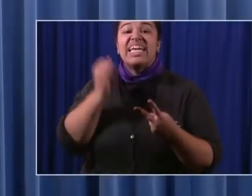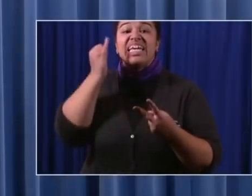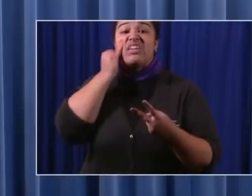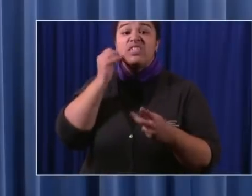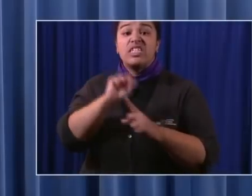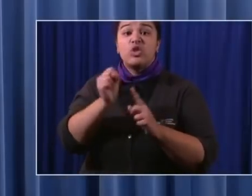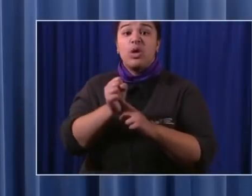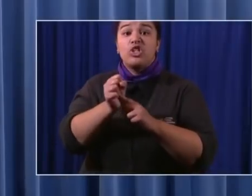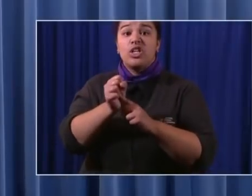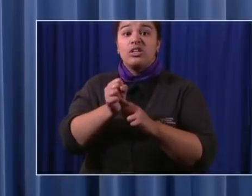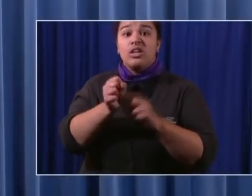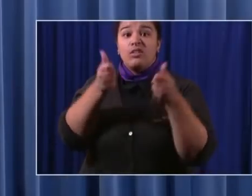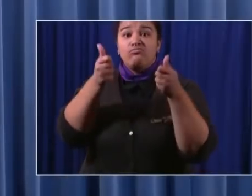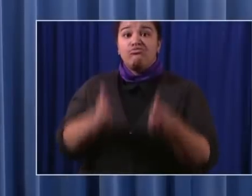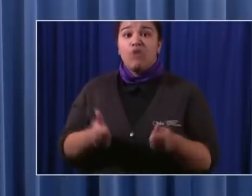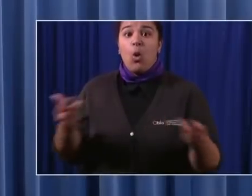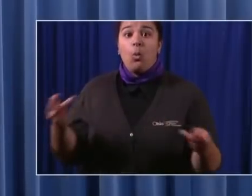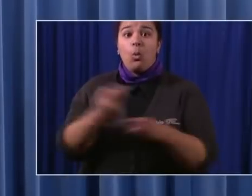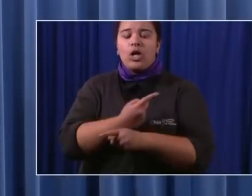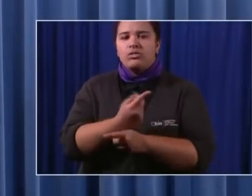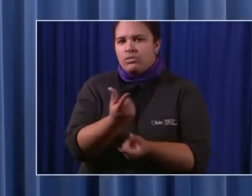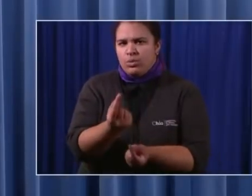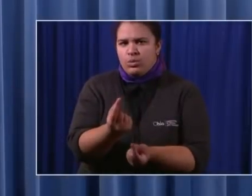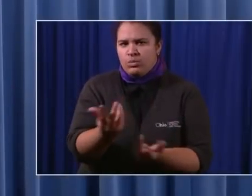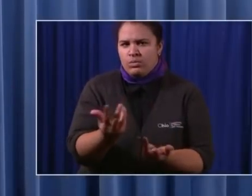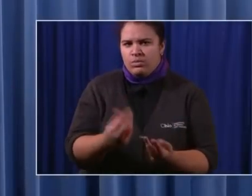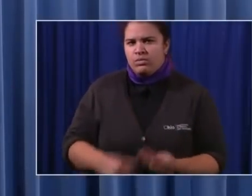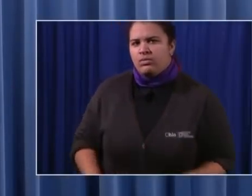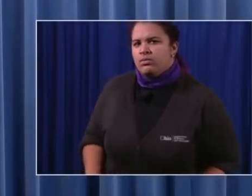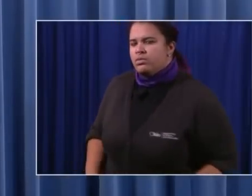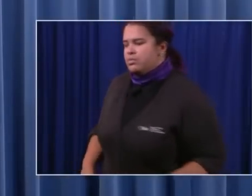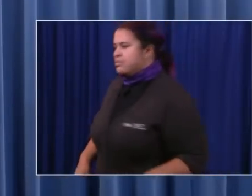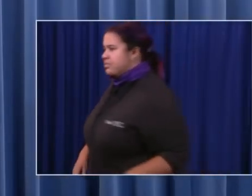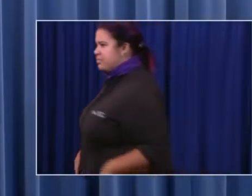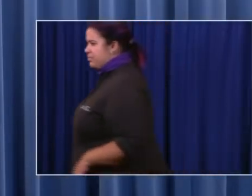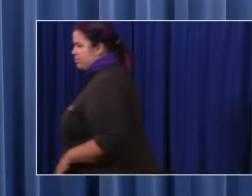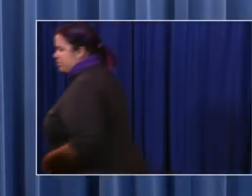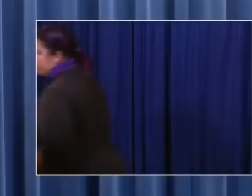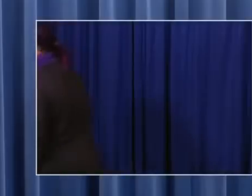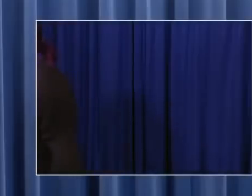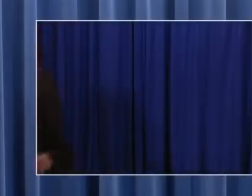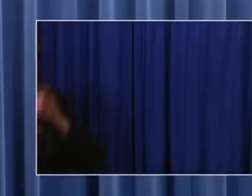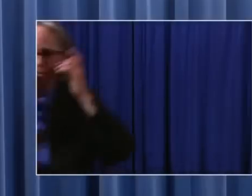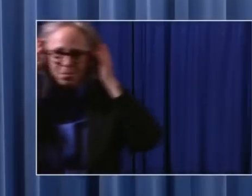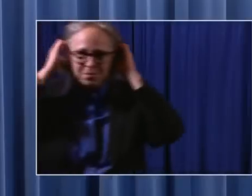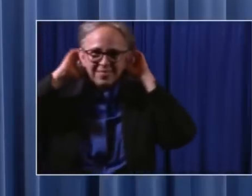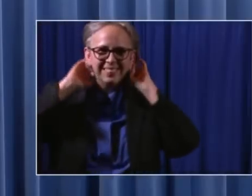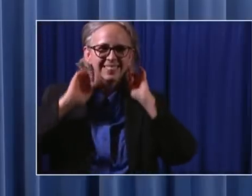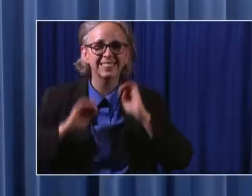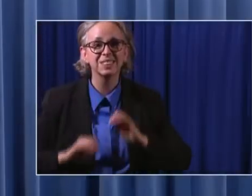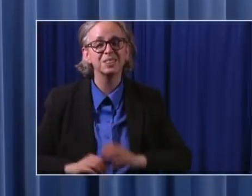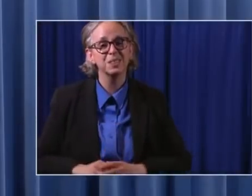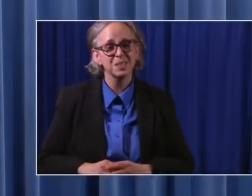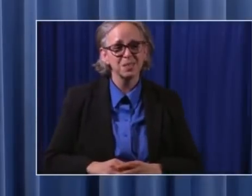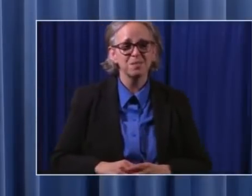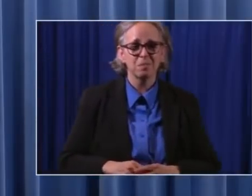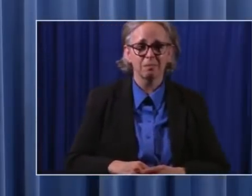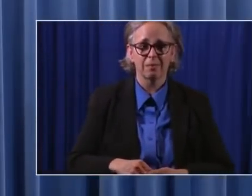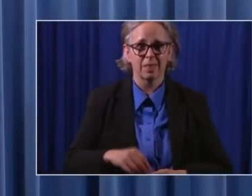Well, I think we can see a difference. And I'm not saying we can see a difference since last night, but we can see a difference in some of these